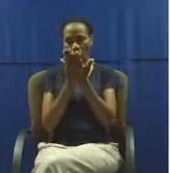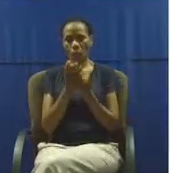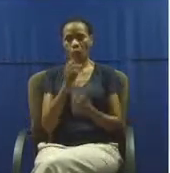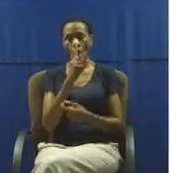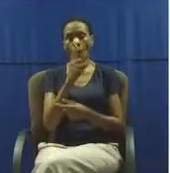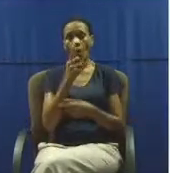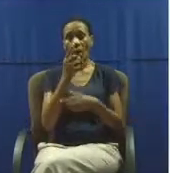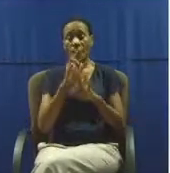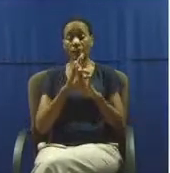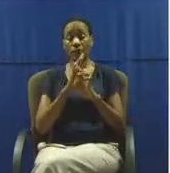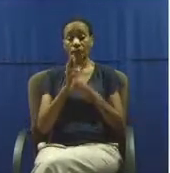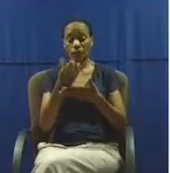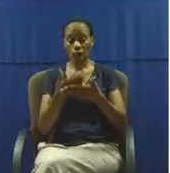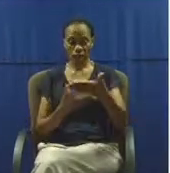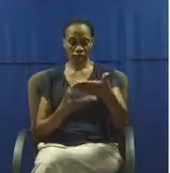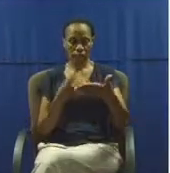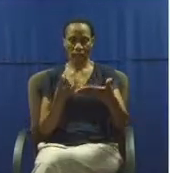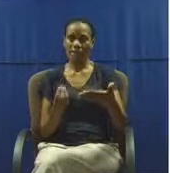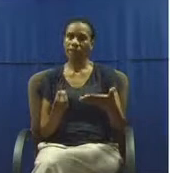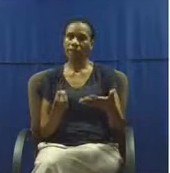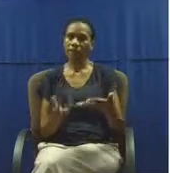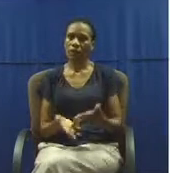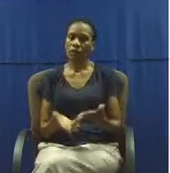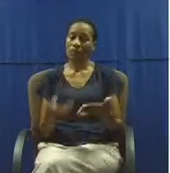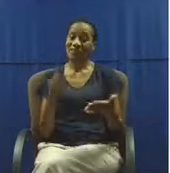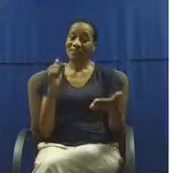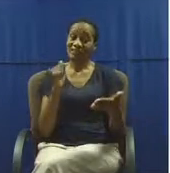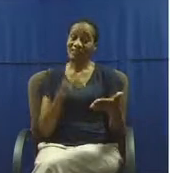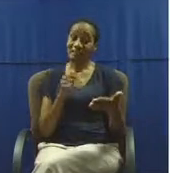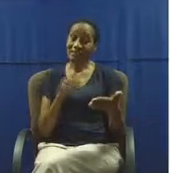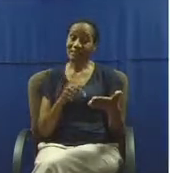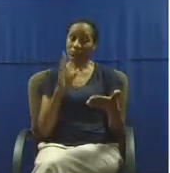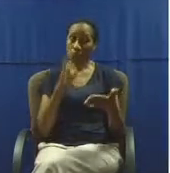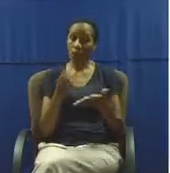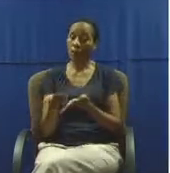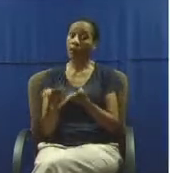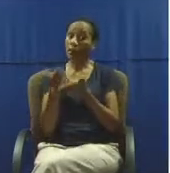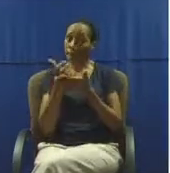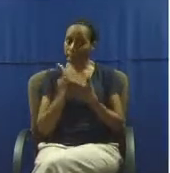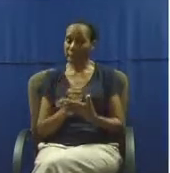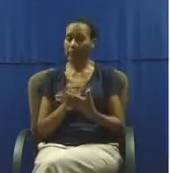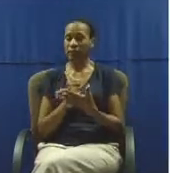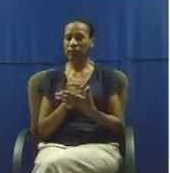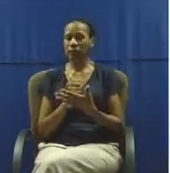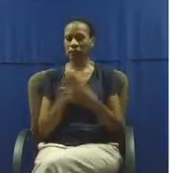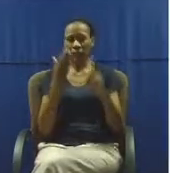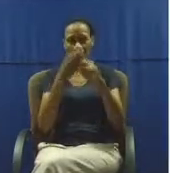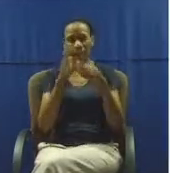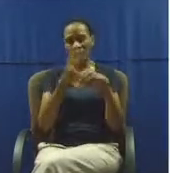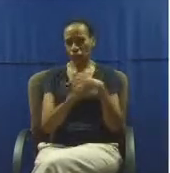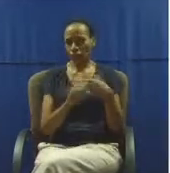that is going to be the strength of what we are seeking to do. And of course, there will be